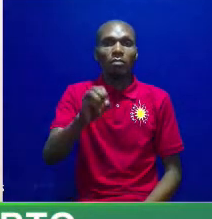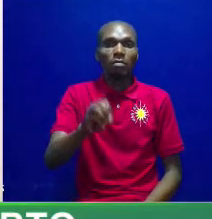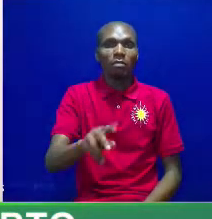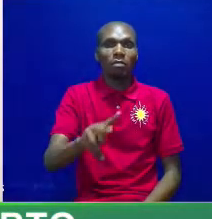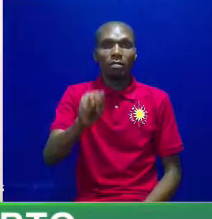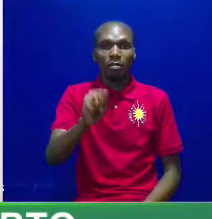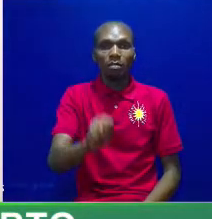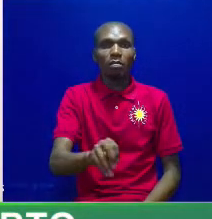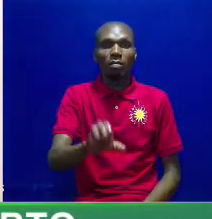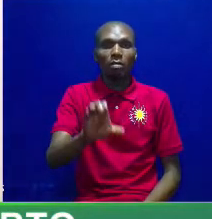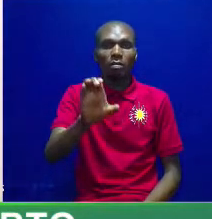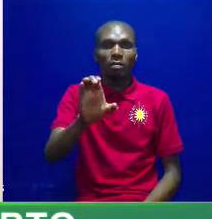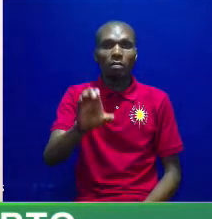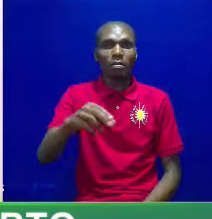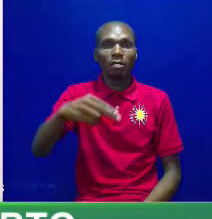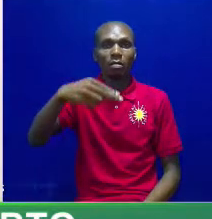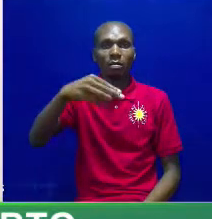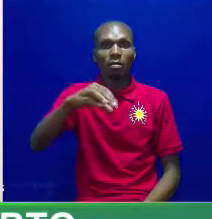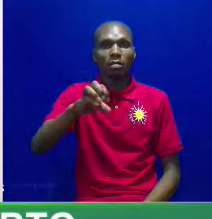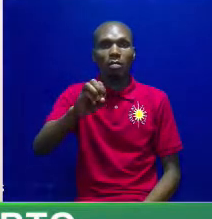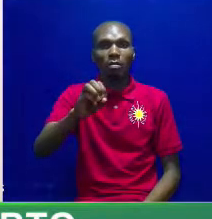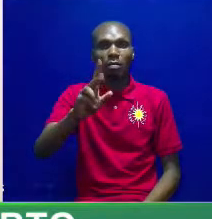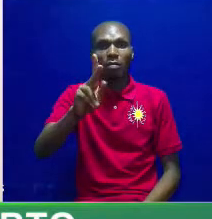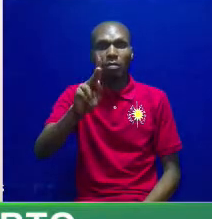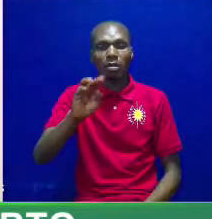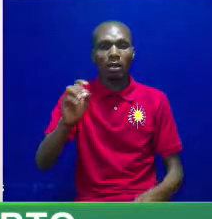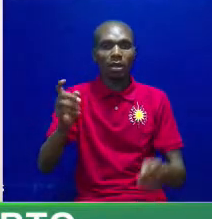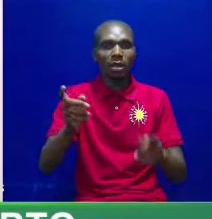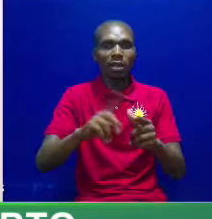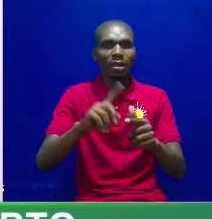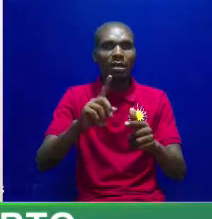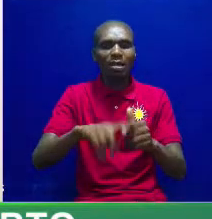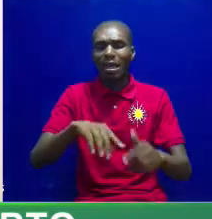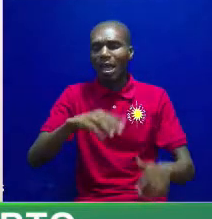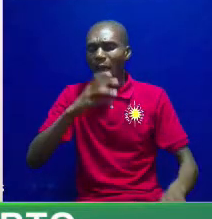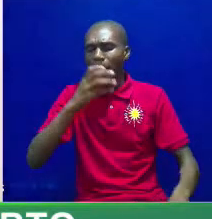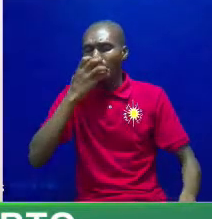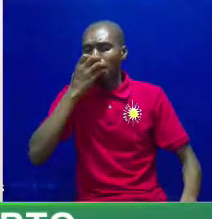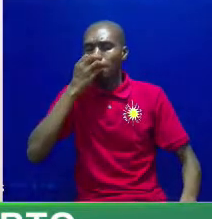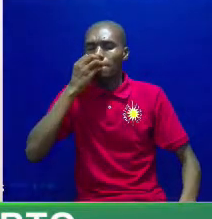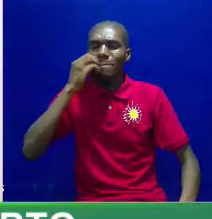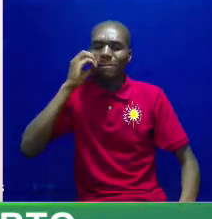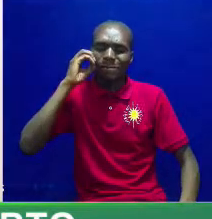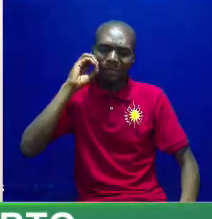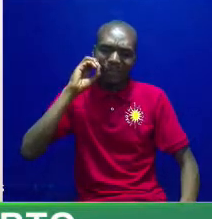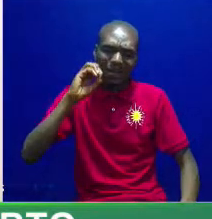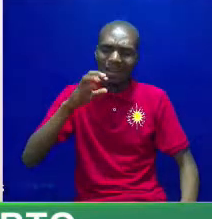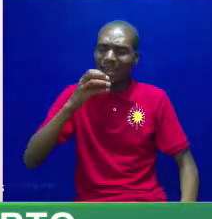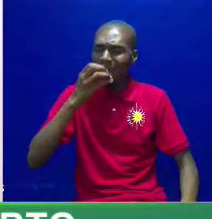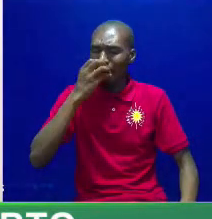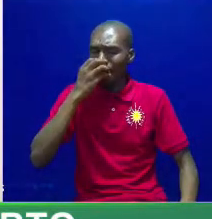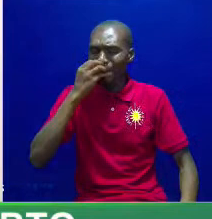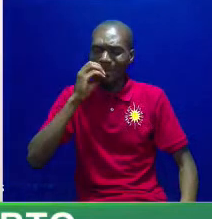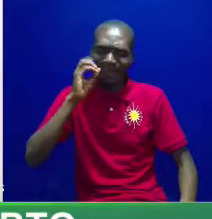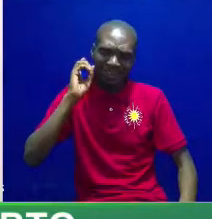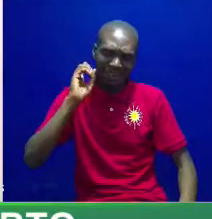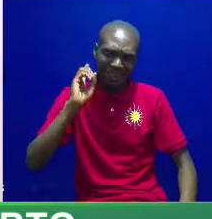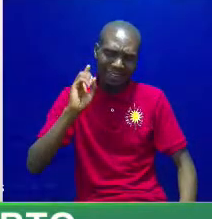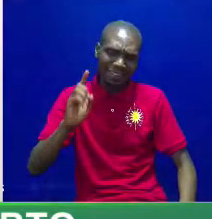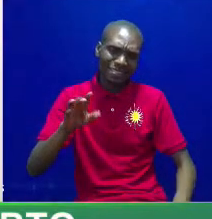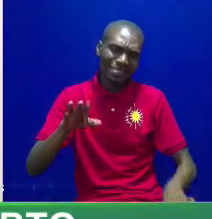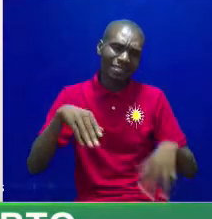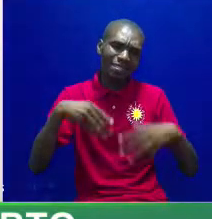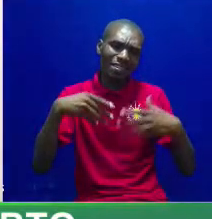nigo aveirega kogikiria omoroveri obu konyomana ose omu, engana yoko nyomana omukungu asomo kungu asomo sacha,